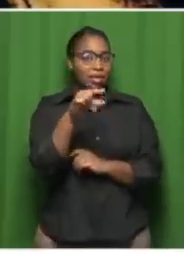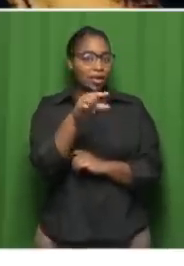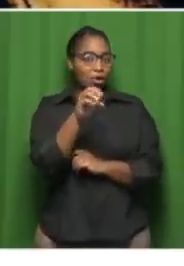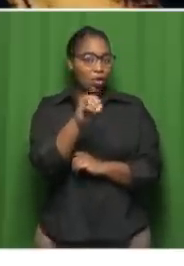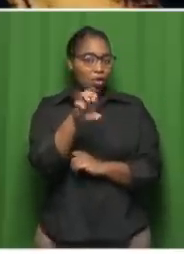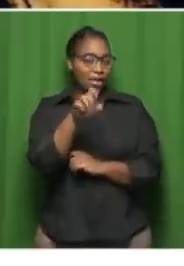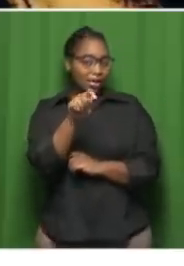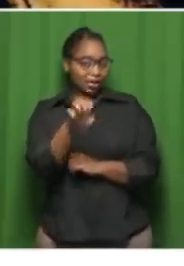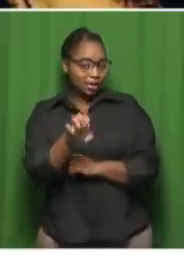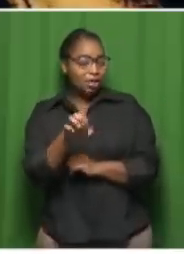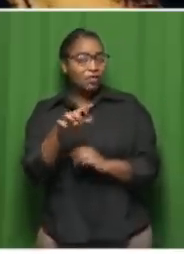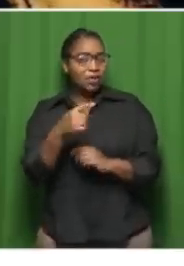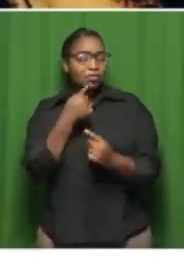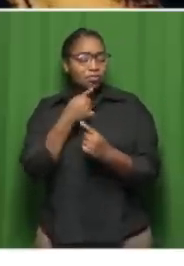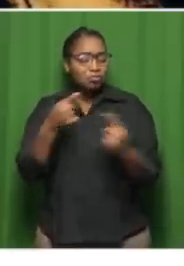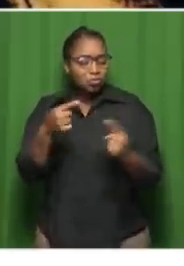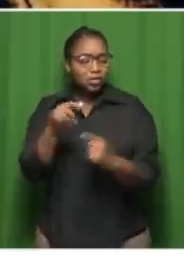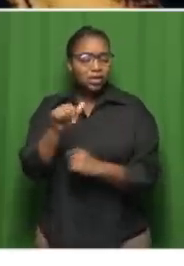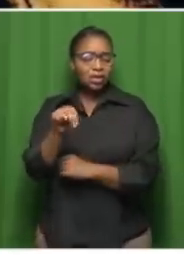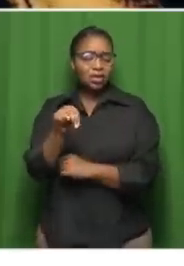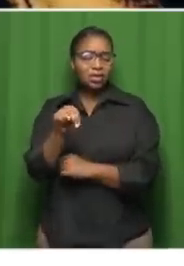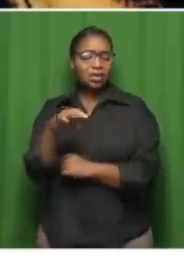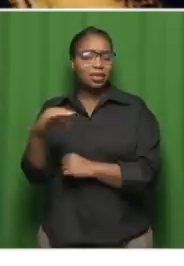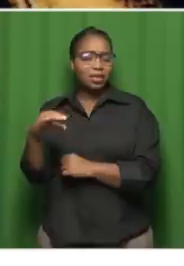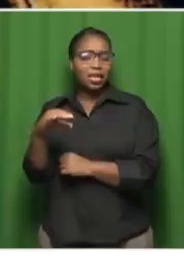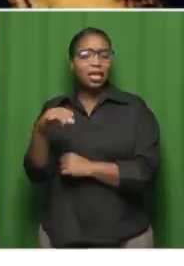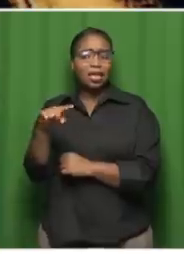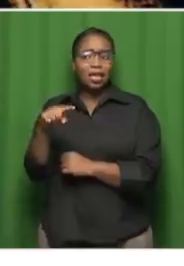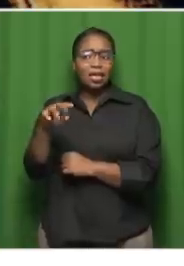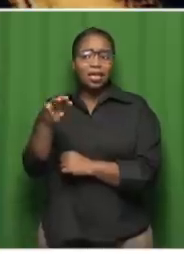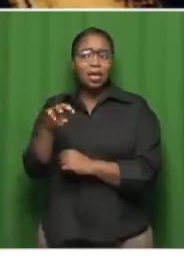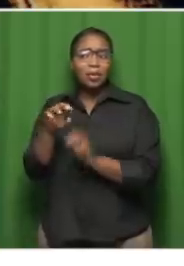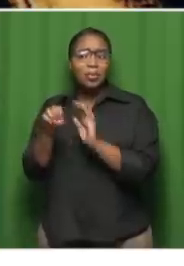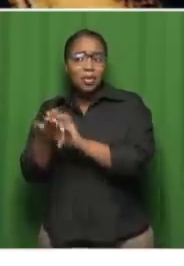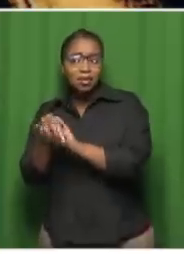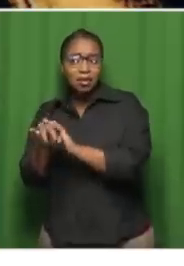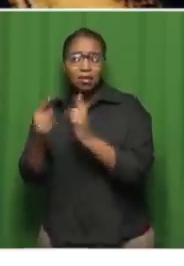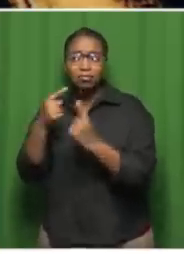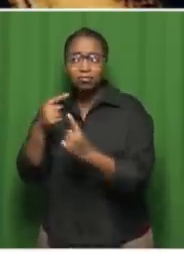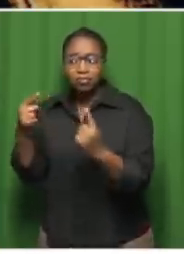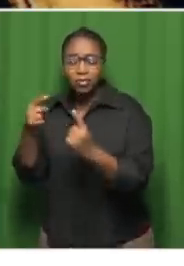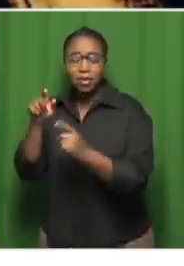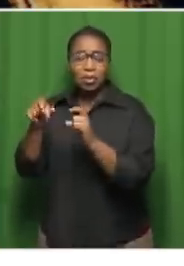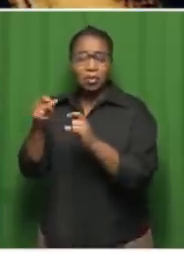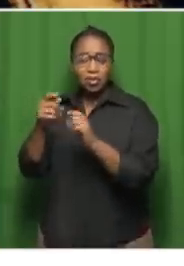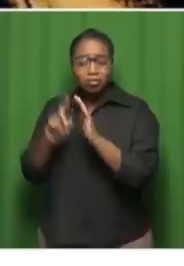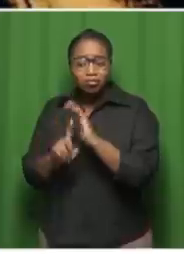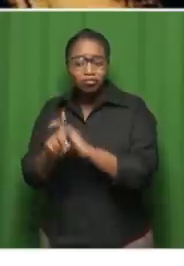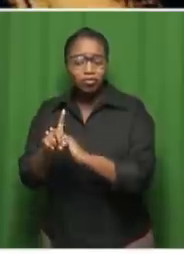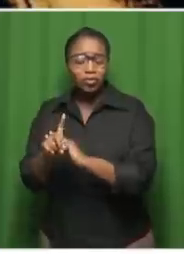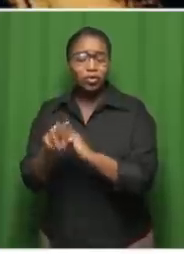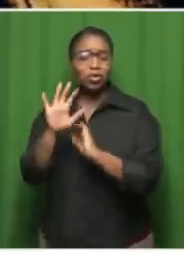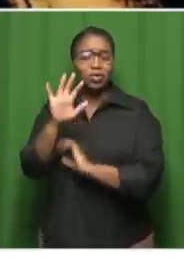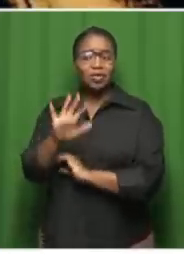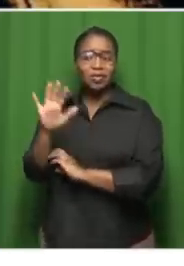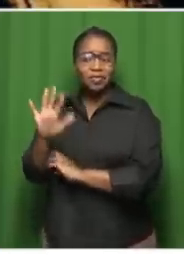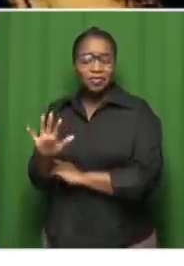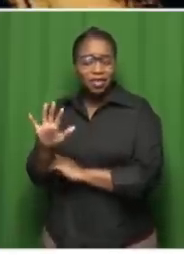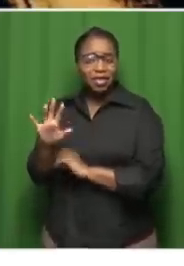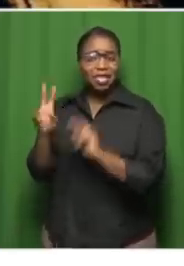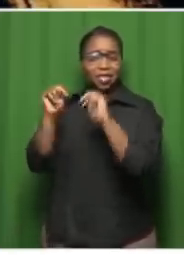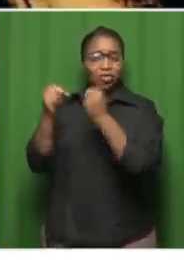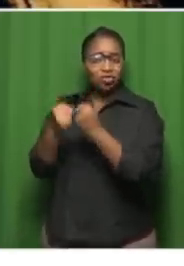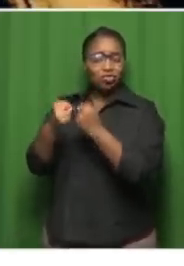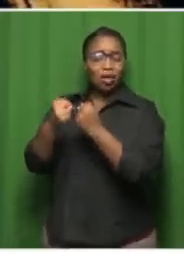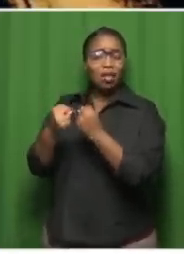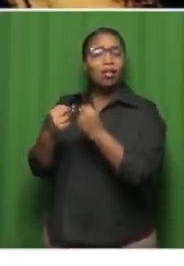the ANC goes to conference with its two lead candidates having a cloud of alleged corruption hanging over their heads while vying for the